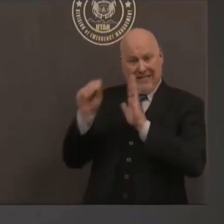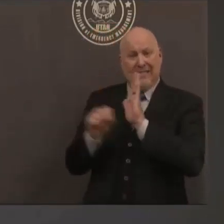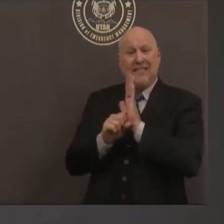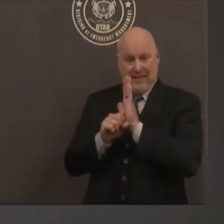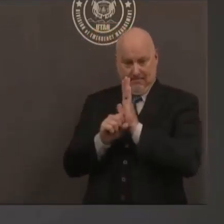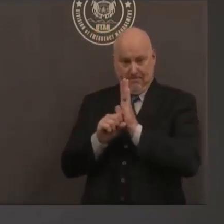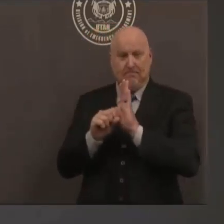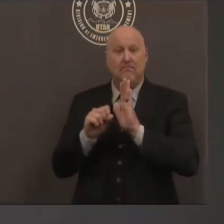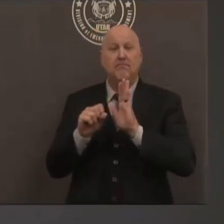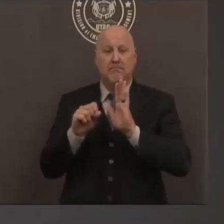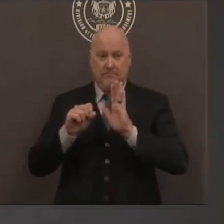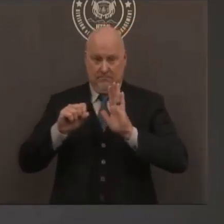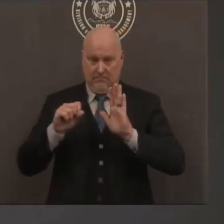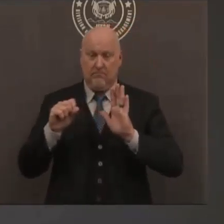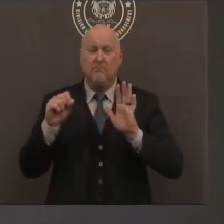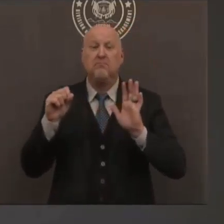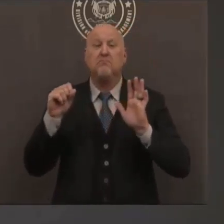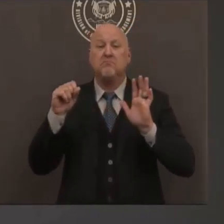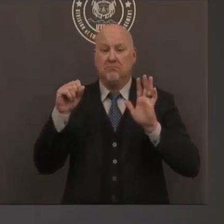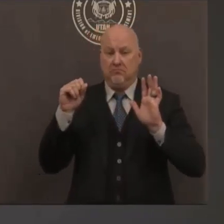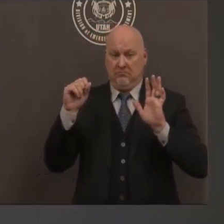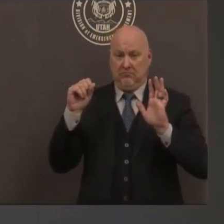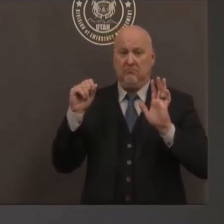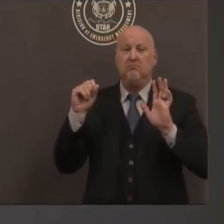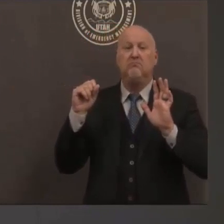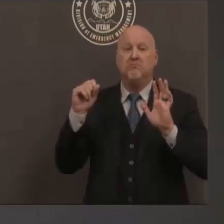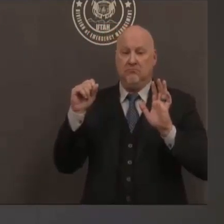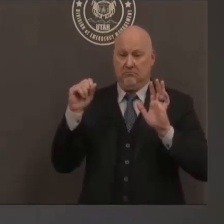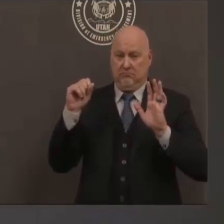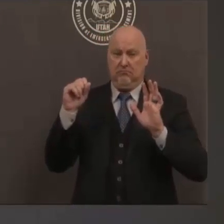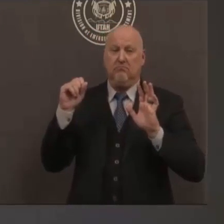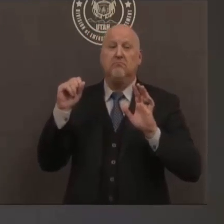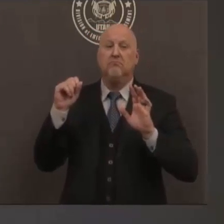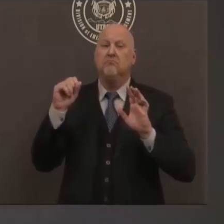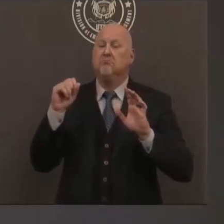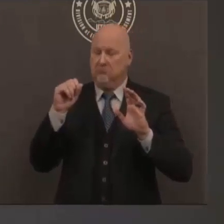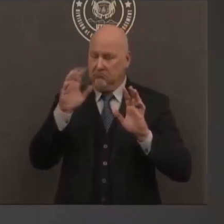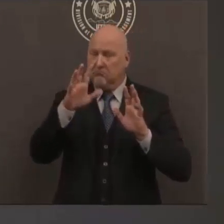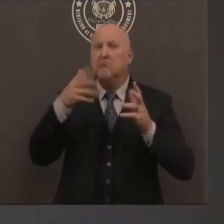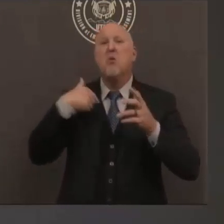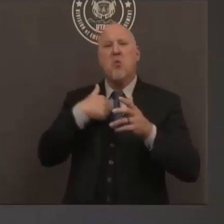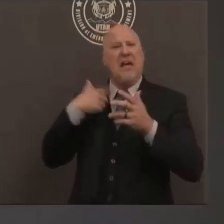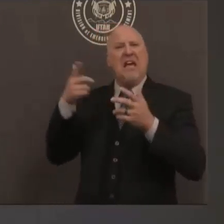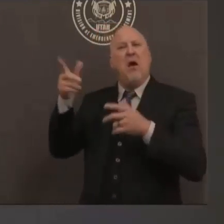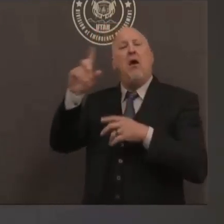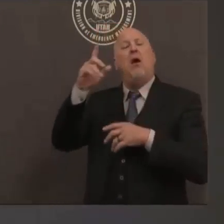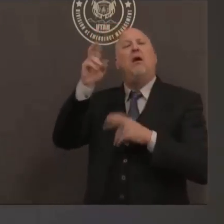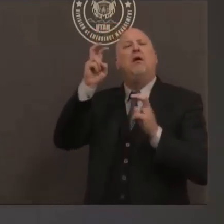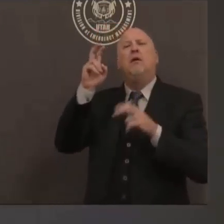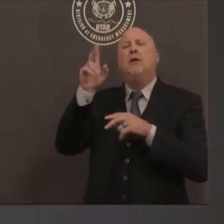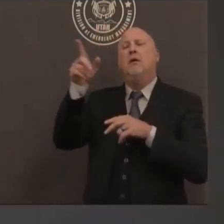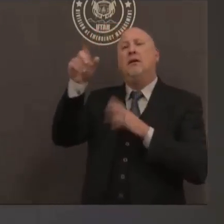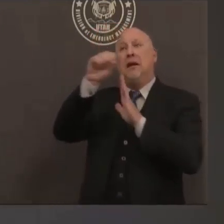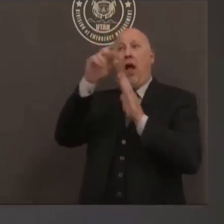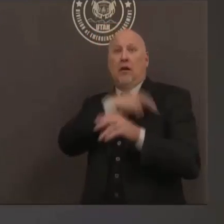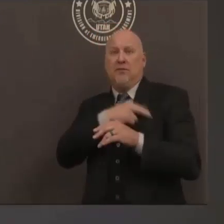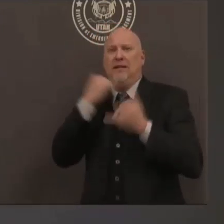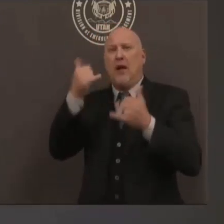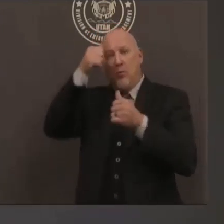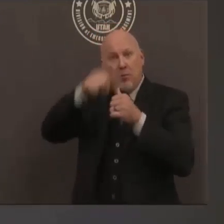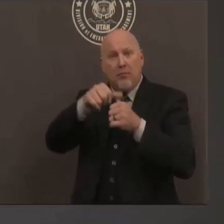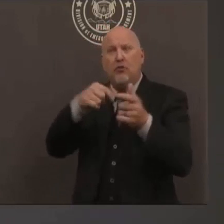have a lot of hospital beds available. And so hence we've opened up elective surgeries to use that